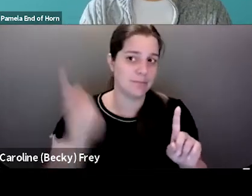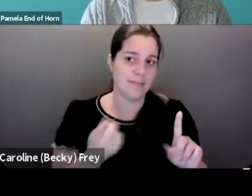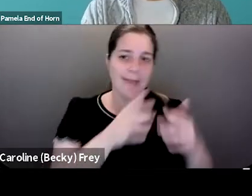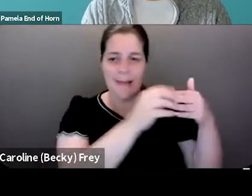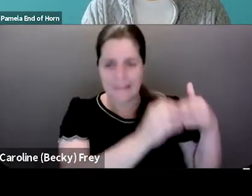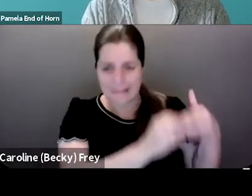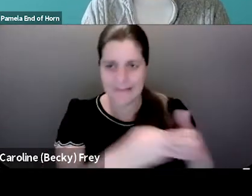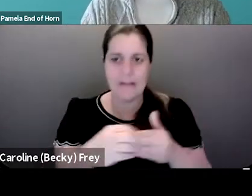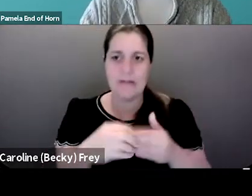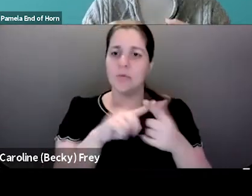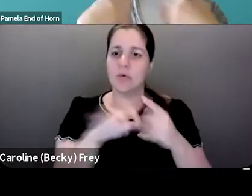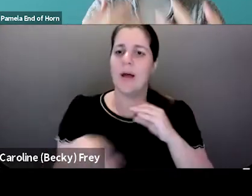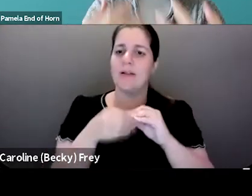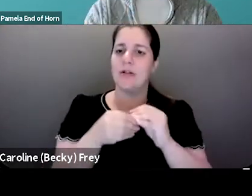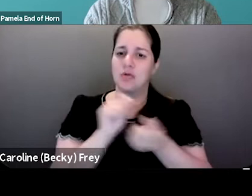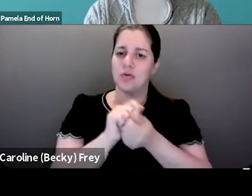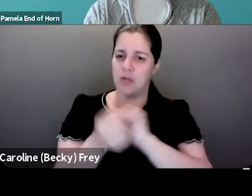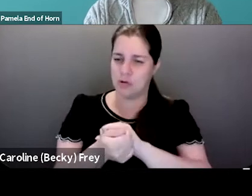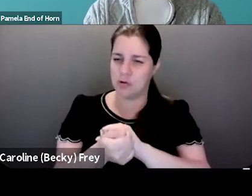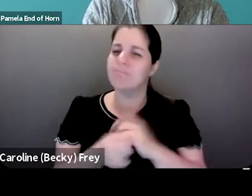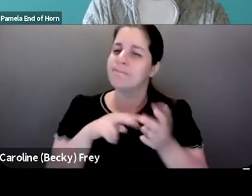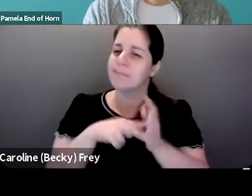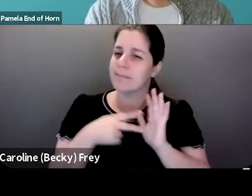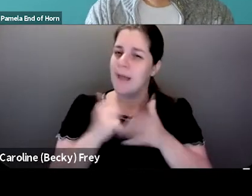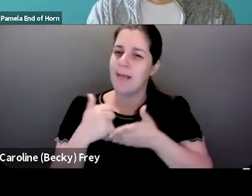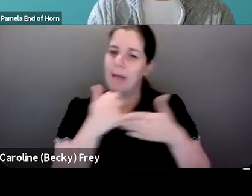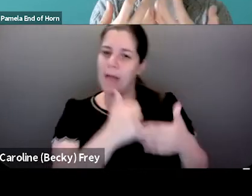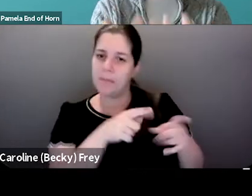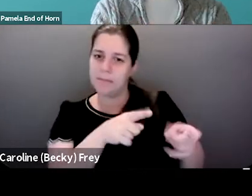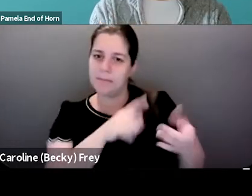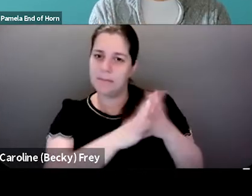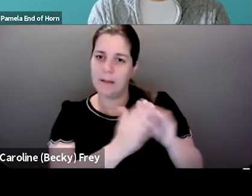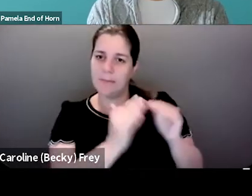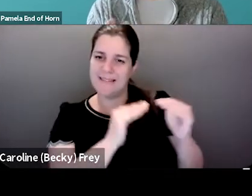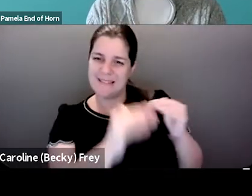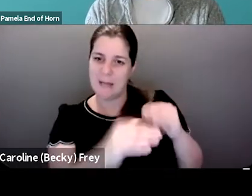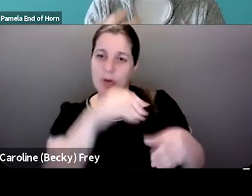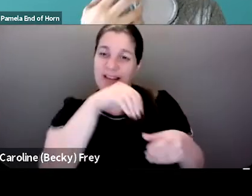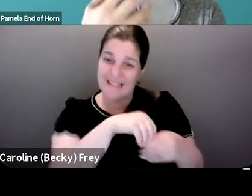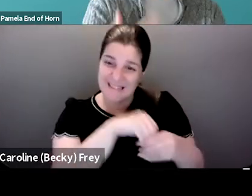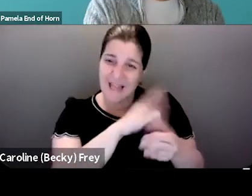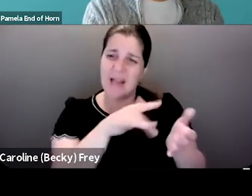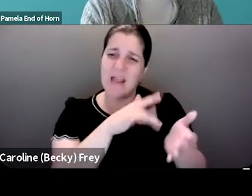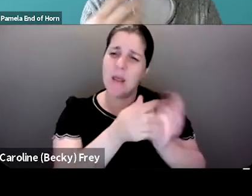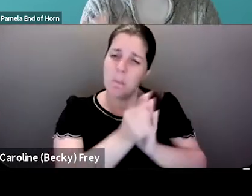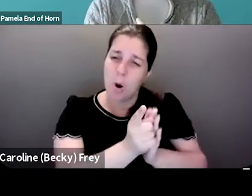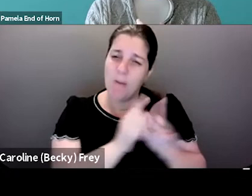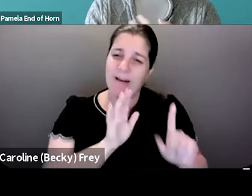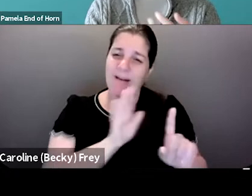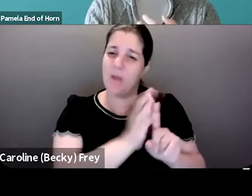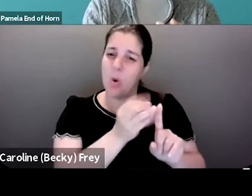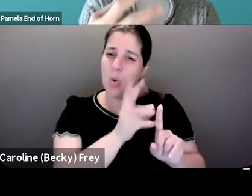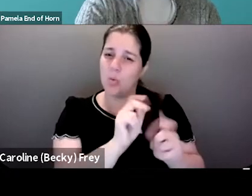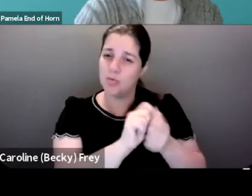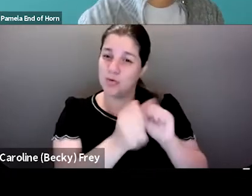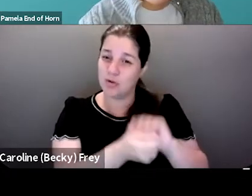to additional change. So helping them stabilize within that change and come to a realization or